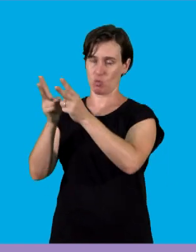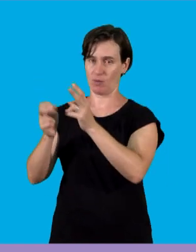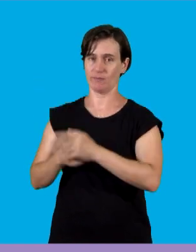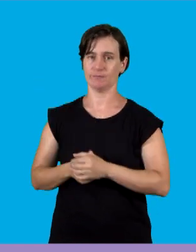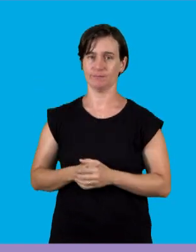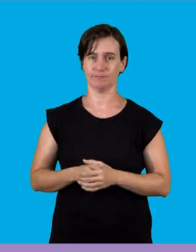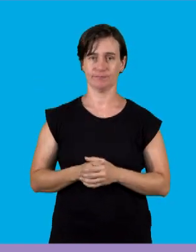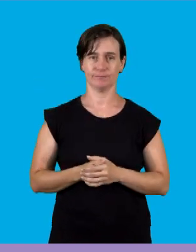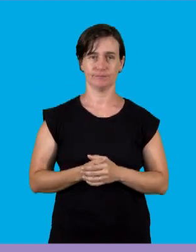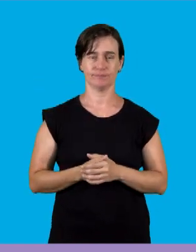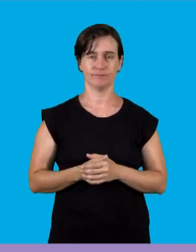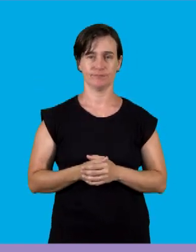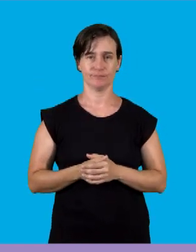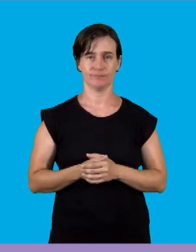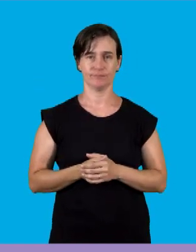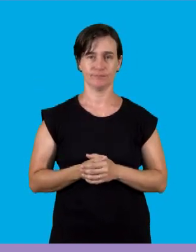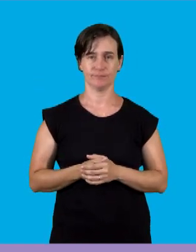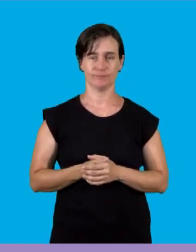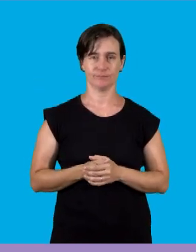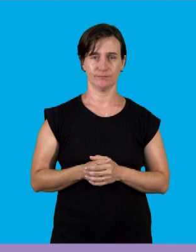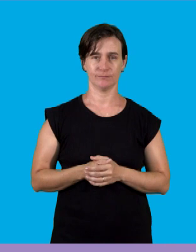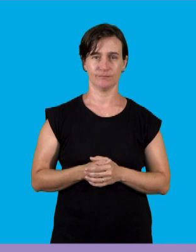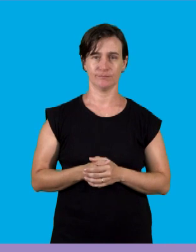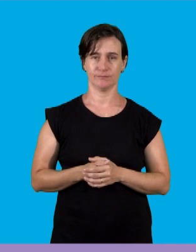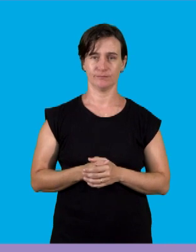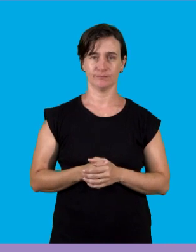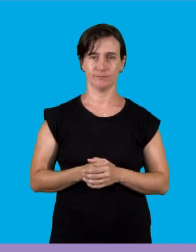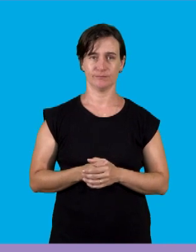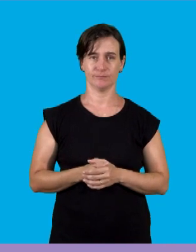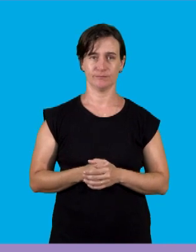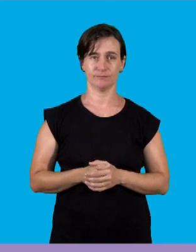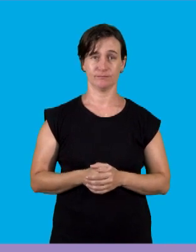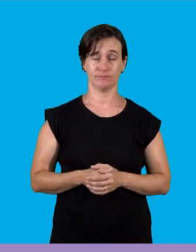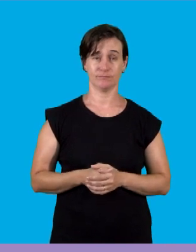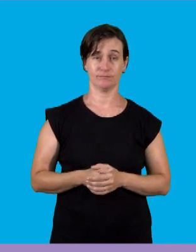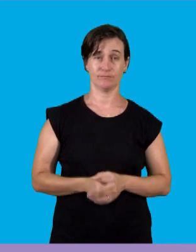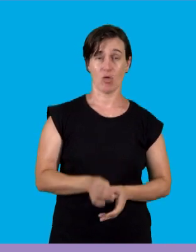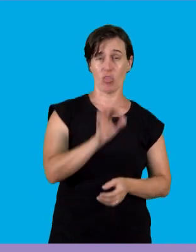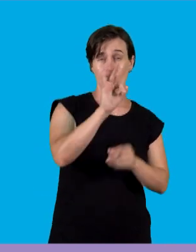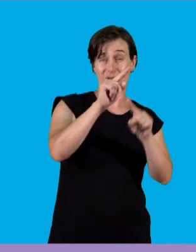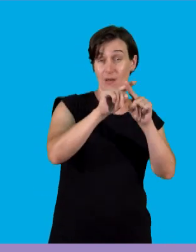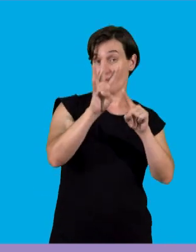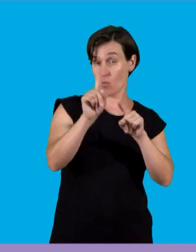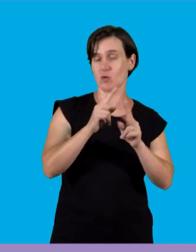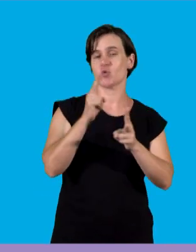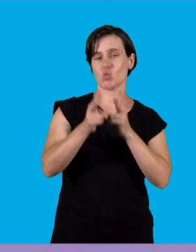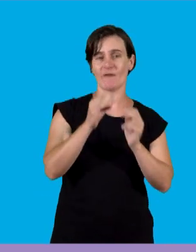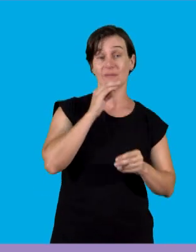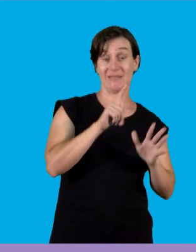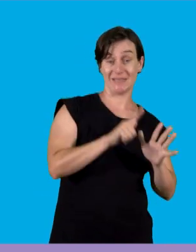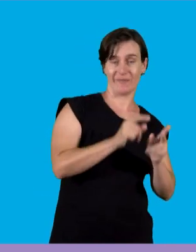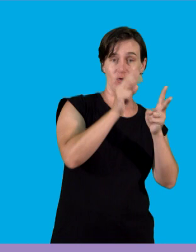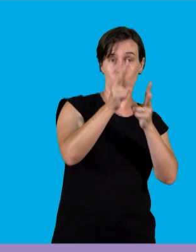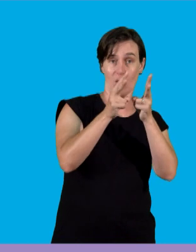by 7 raised to an exponent of 12. Now 3 multiplied by 4 is 12.